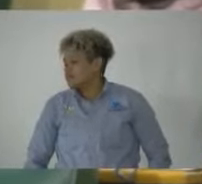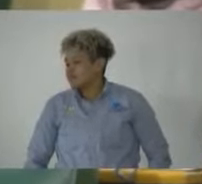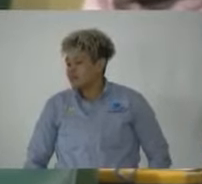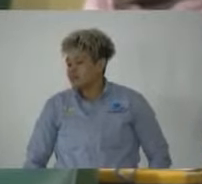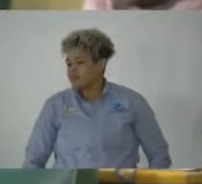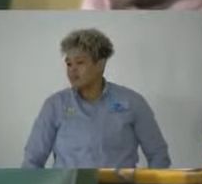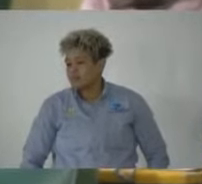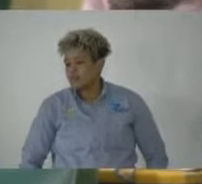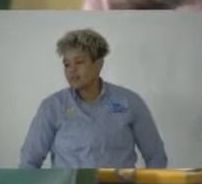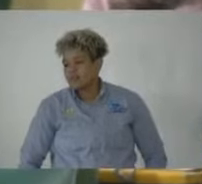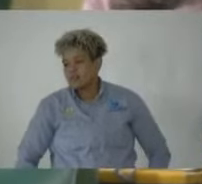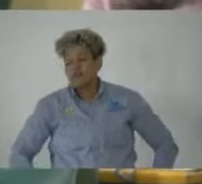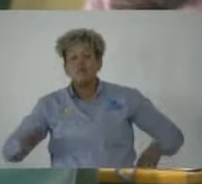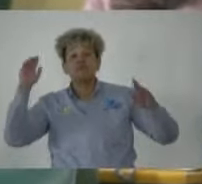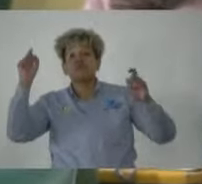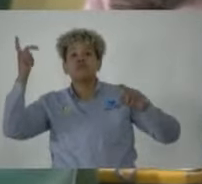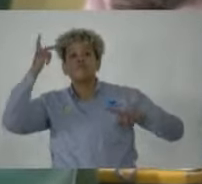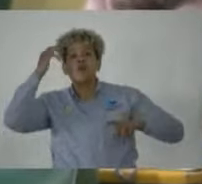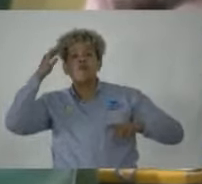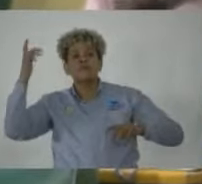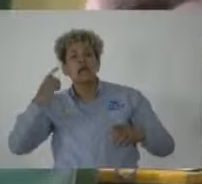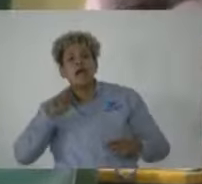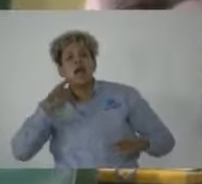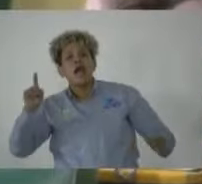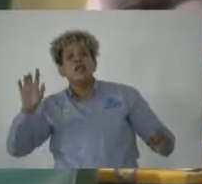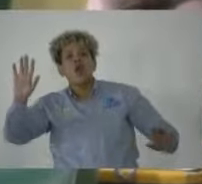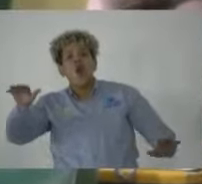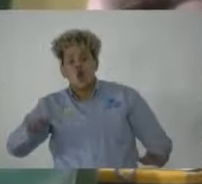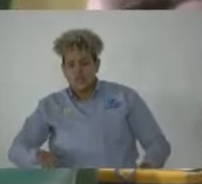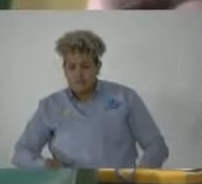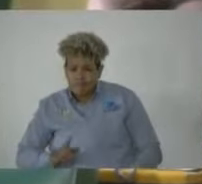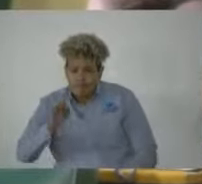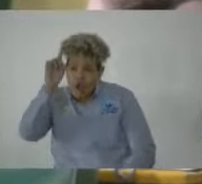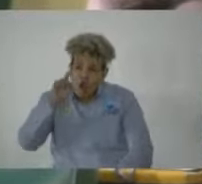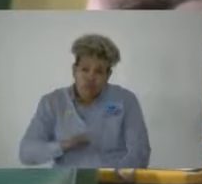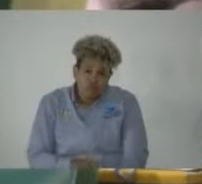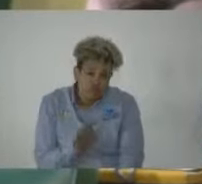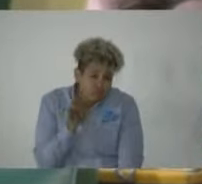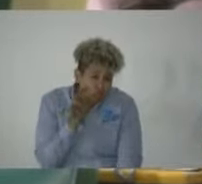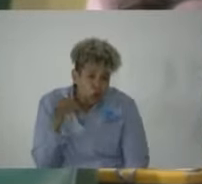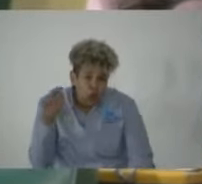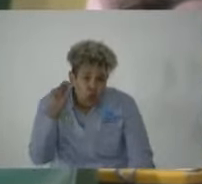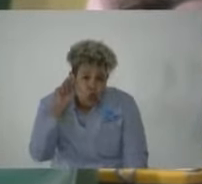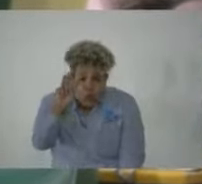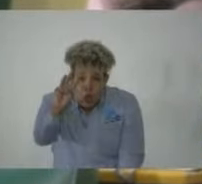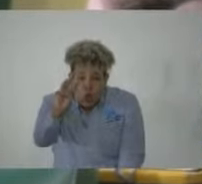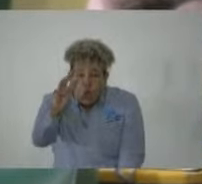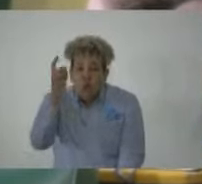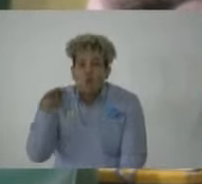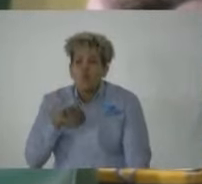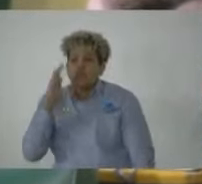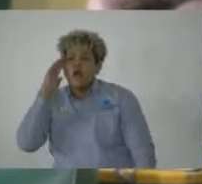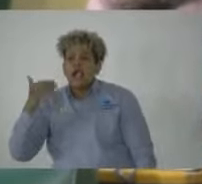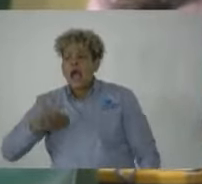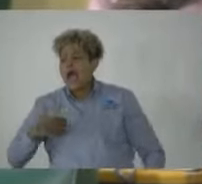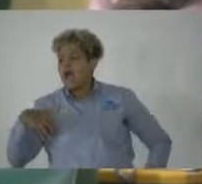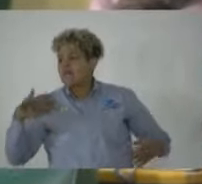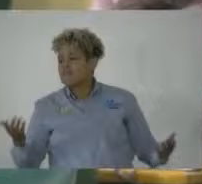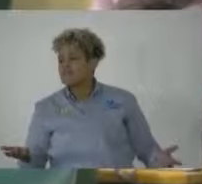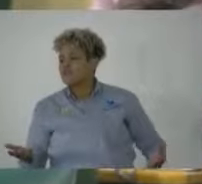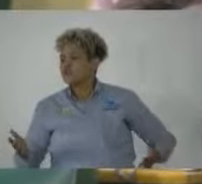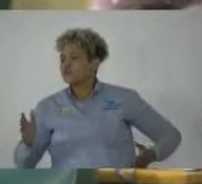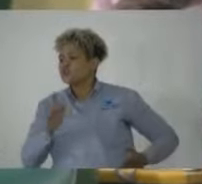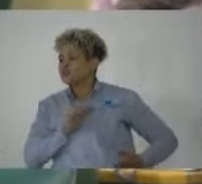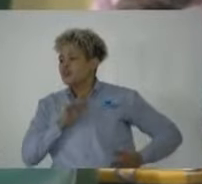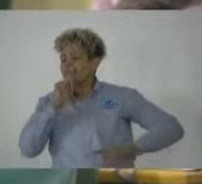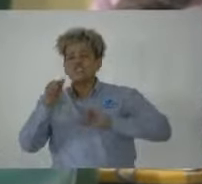Mr. Speaker, the Prime Minister announced a groundbreaking measure that will have a